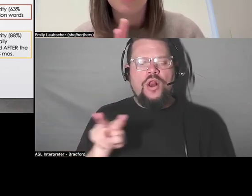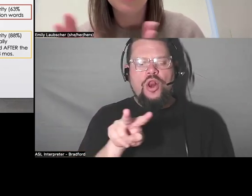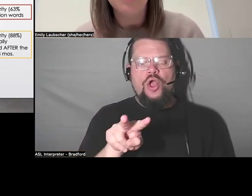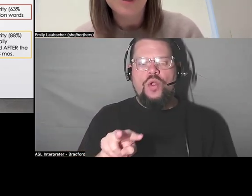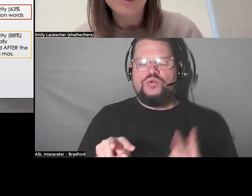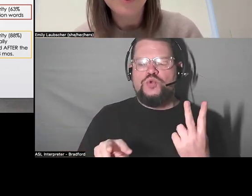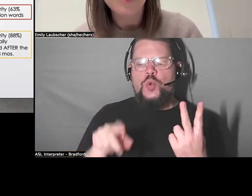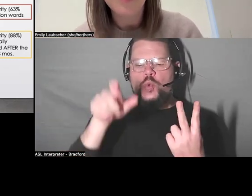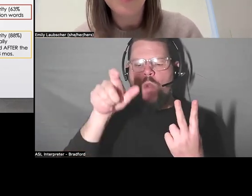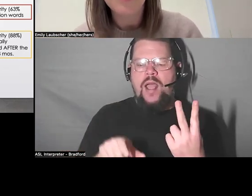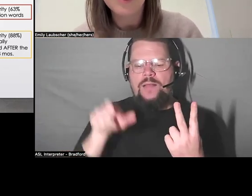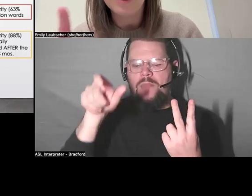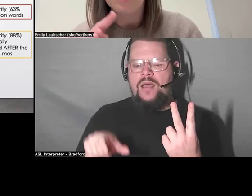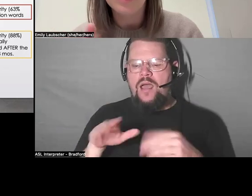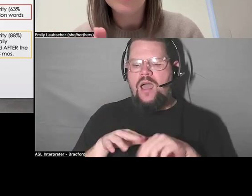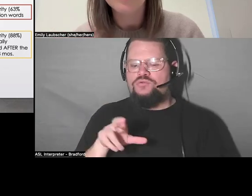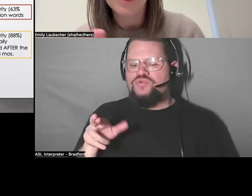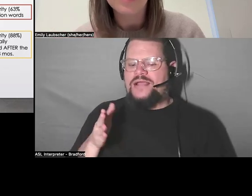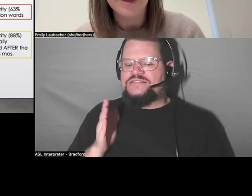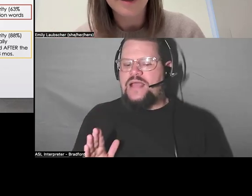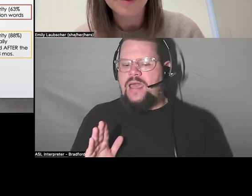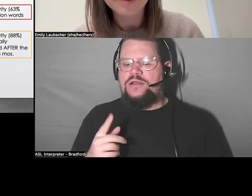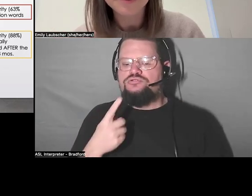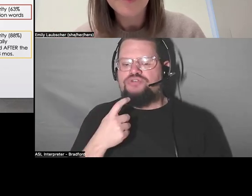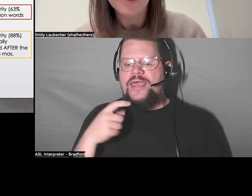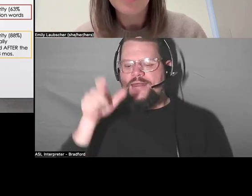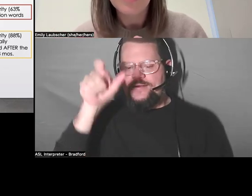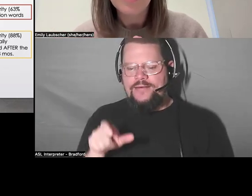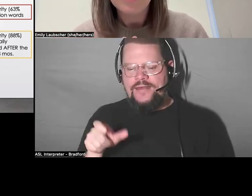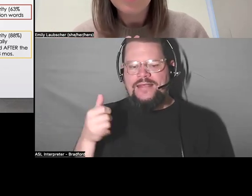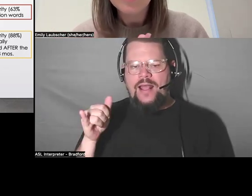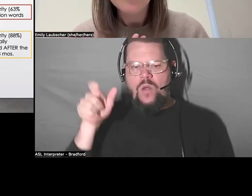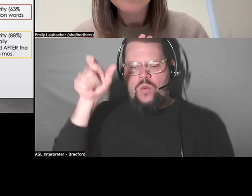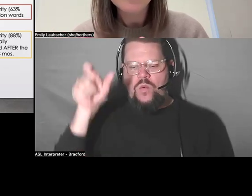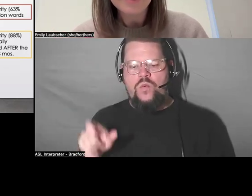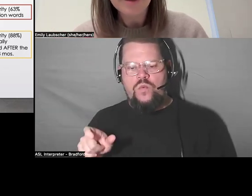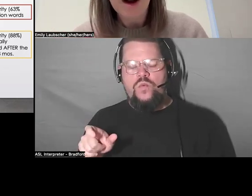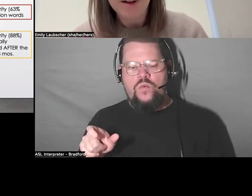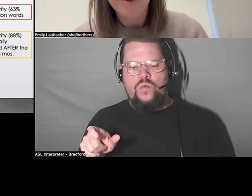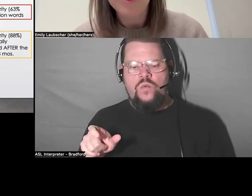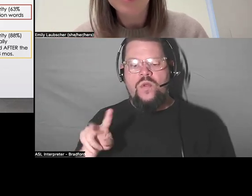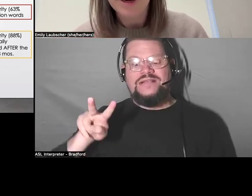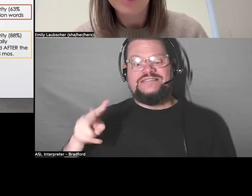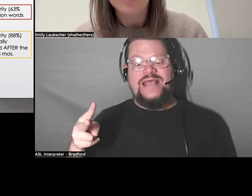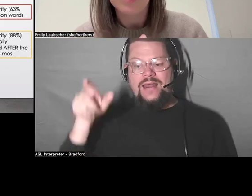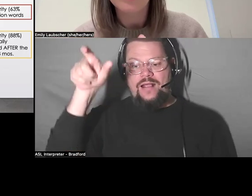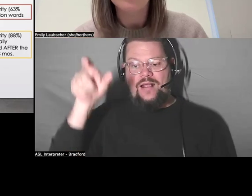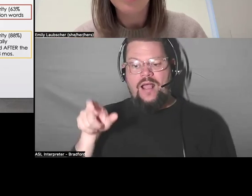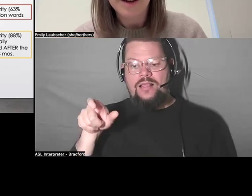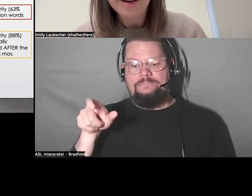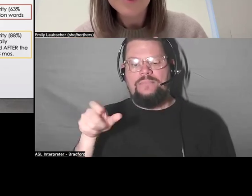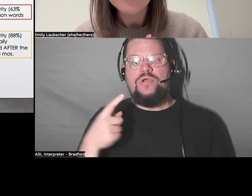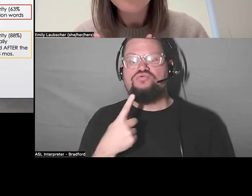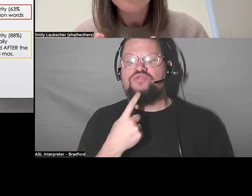columns on the right that are outlined in red and yellow. So the second column from the right, outlined